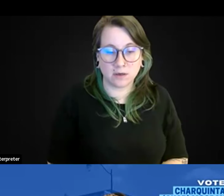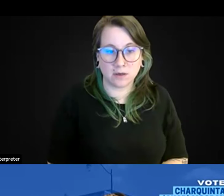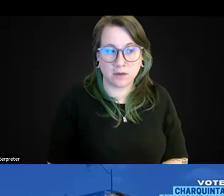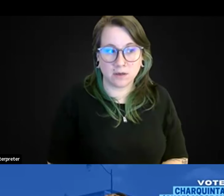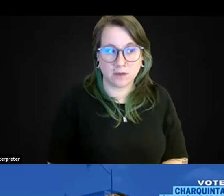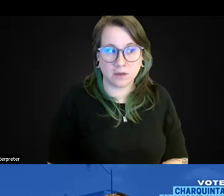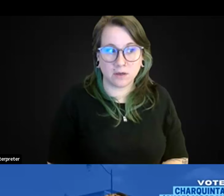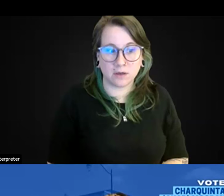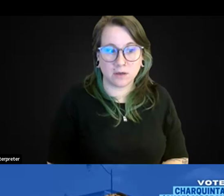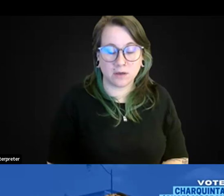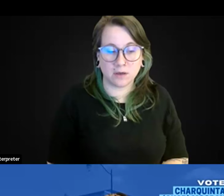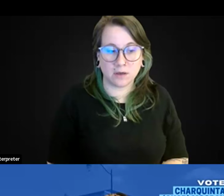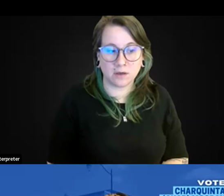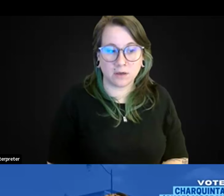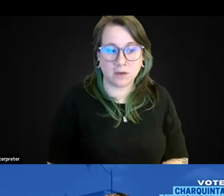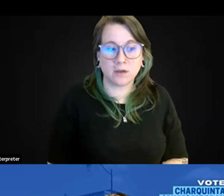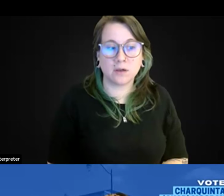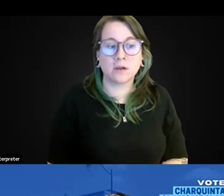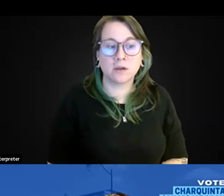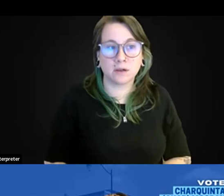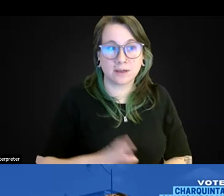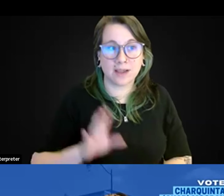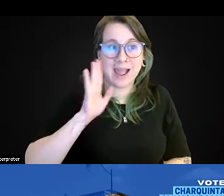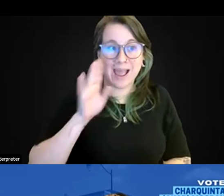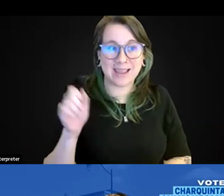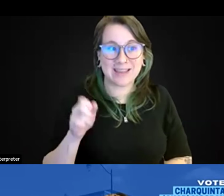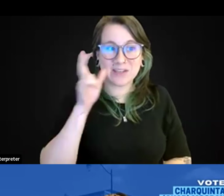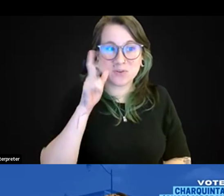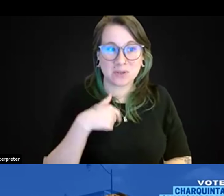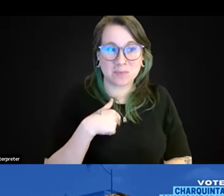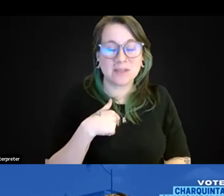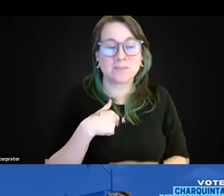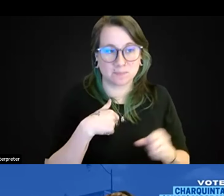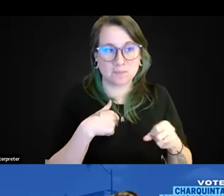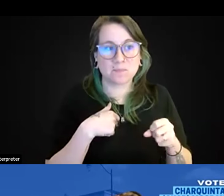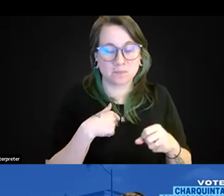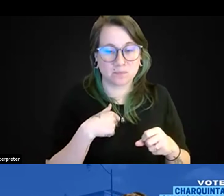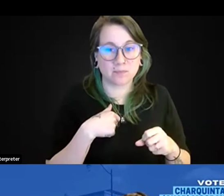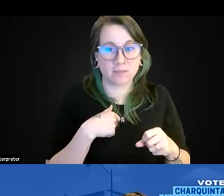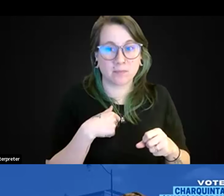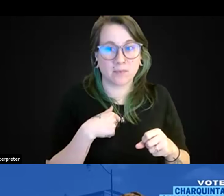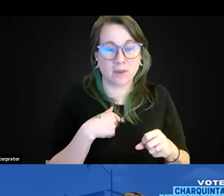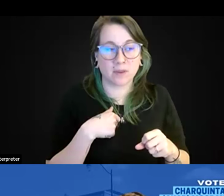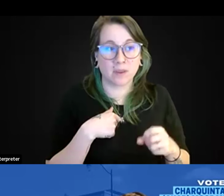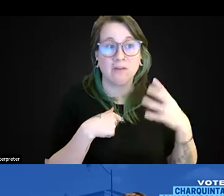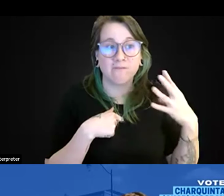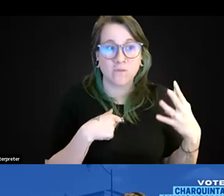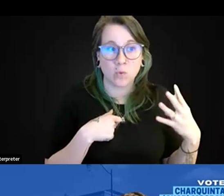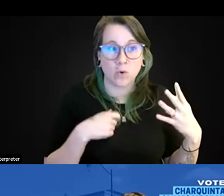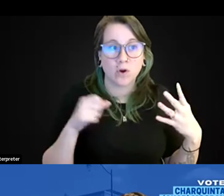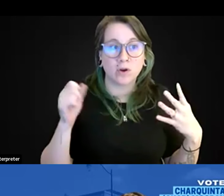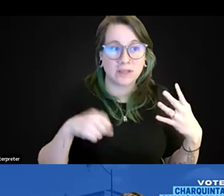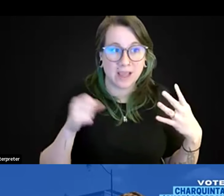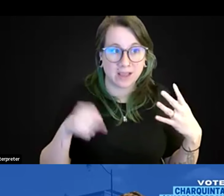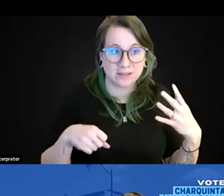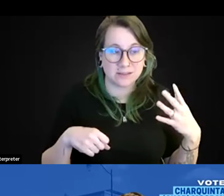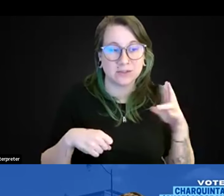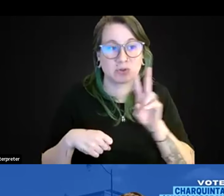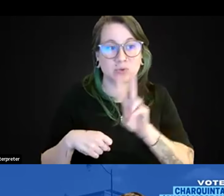Did you get the vote, Andy? Yeah, hi Commissioner, can you hear me? Yeah. I got 4 yeses and